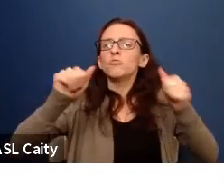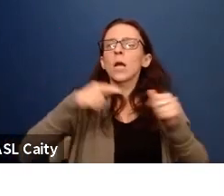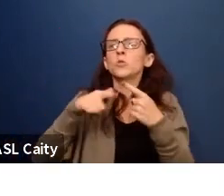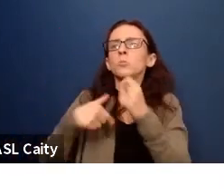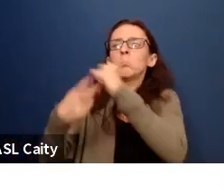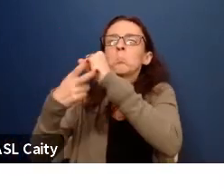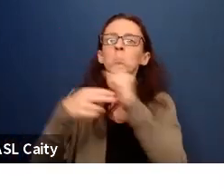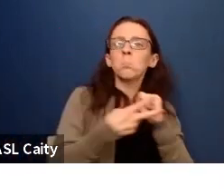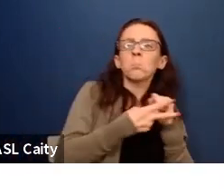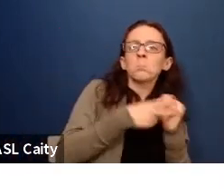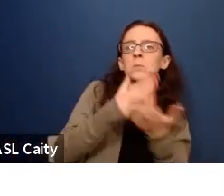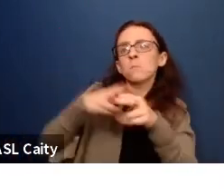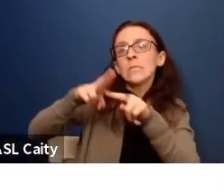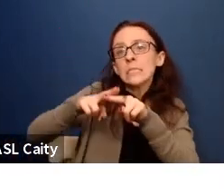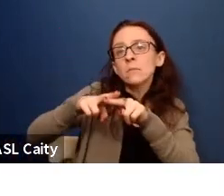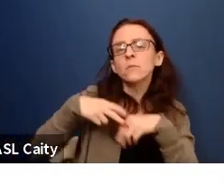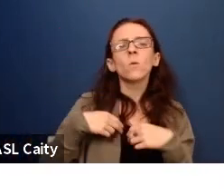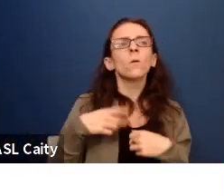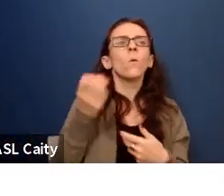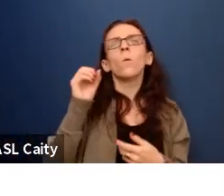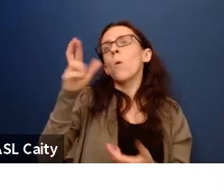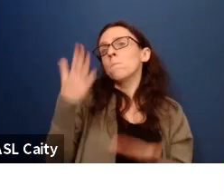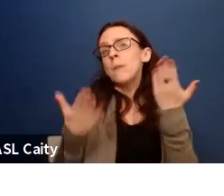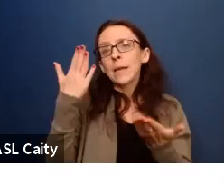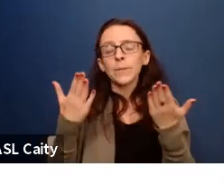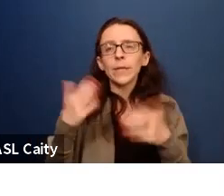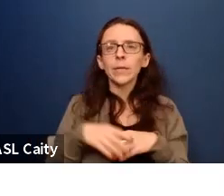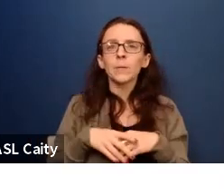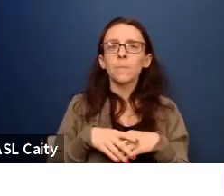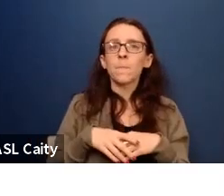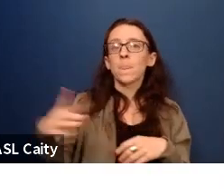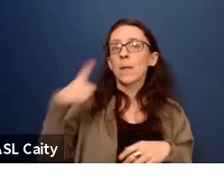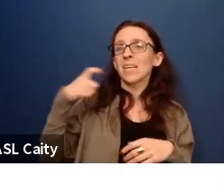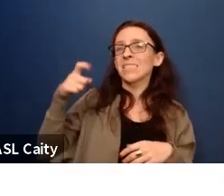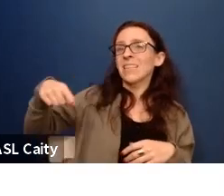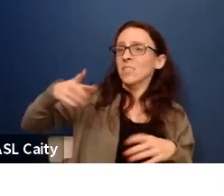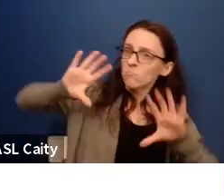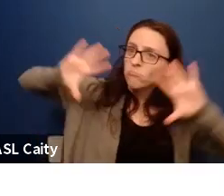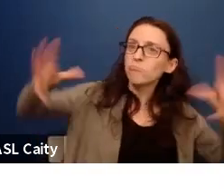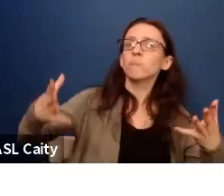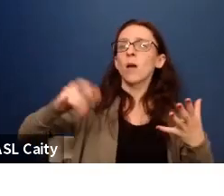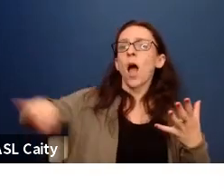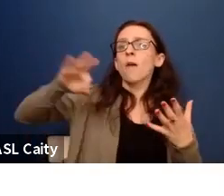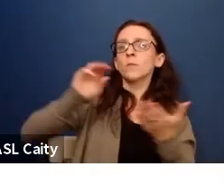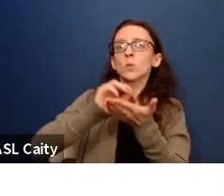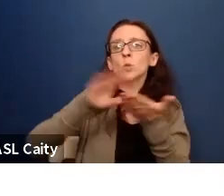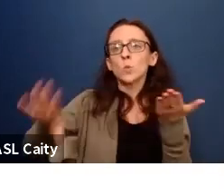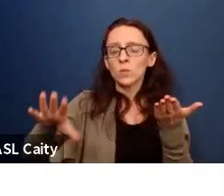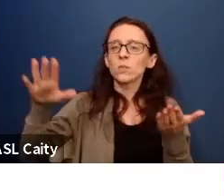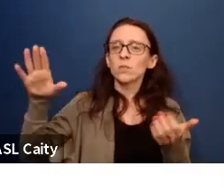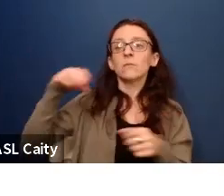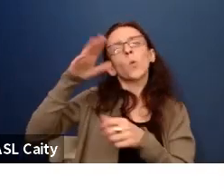there's some opportunity because this is a universe of students, at least in BPS, that would be known,